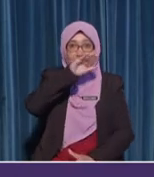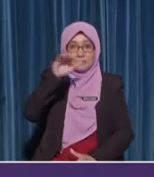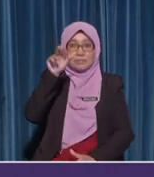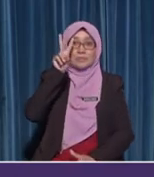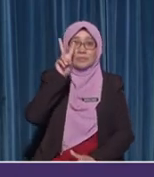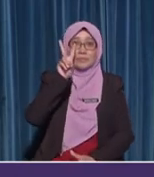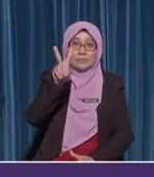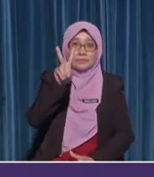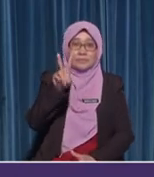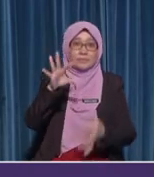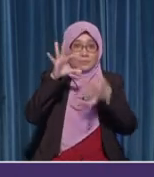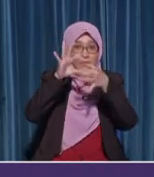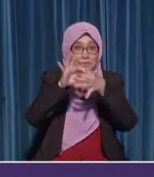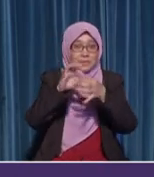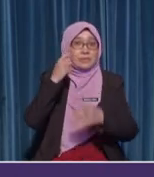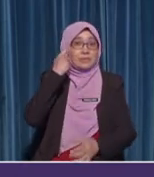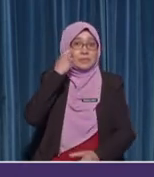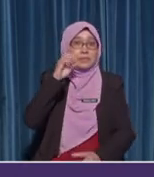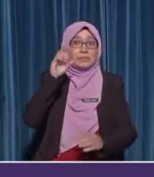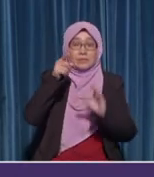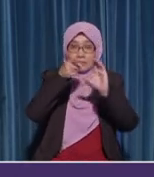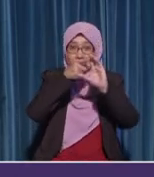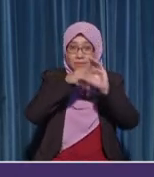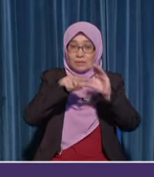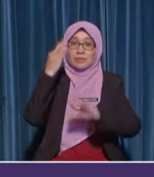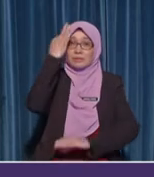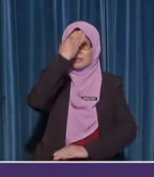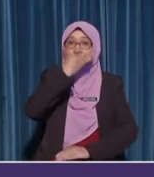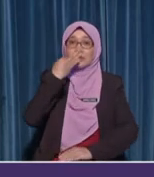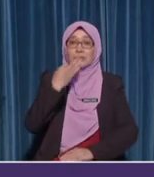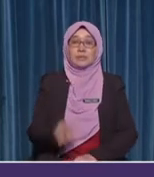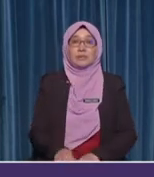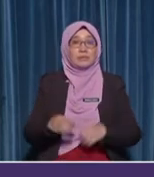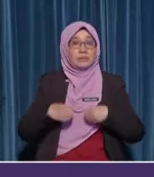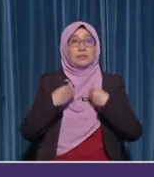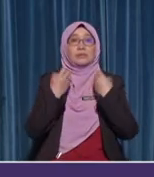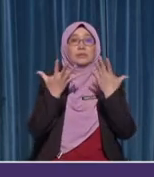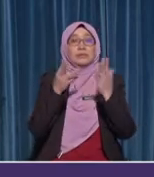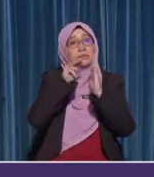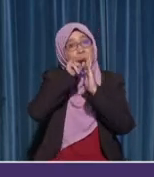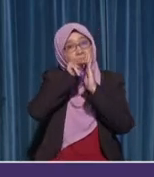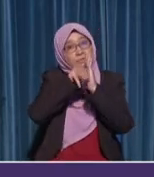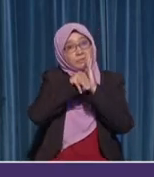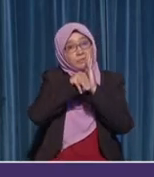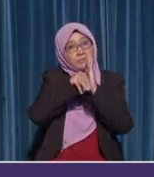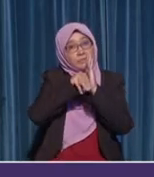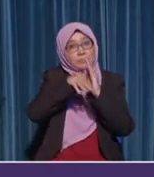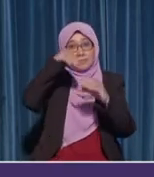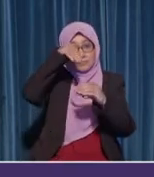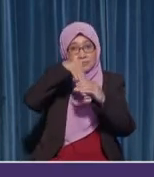1/2 of the clock's face. How many minutes are there in this